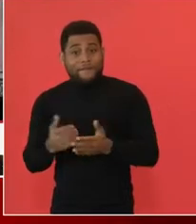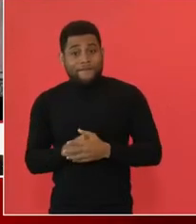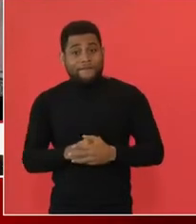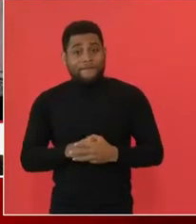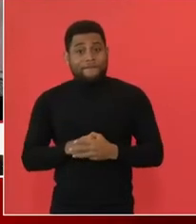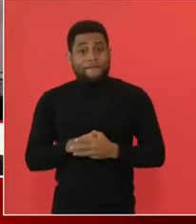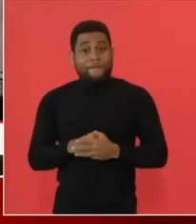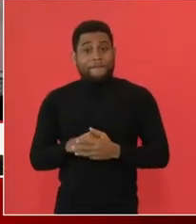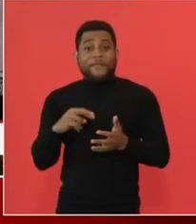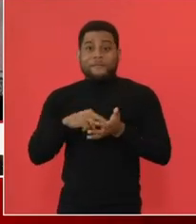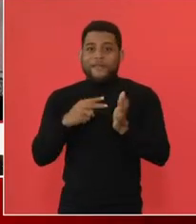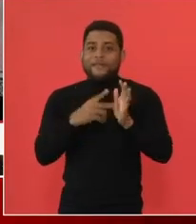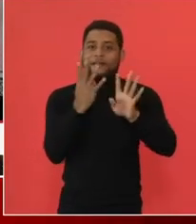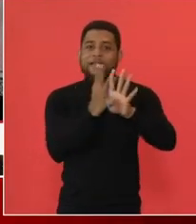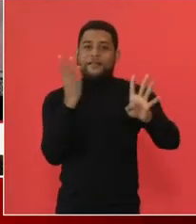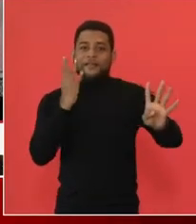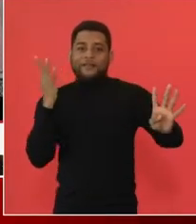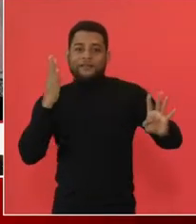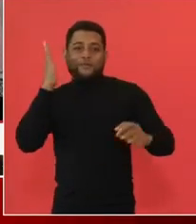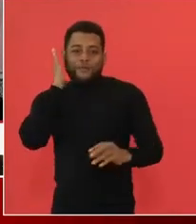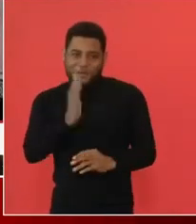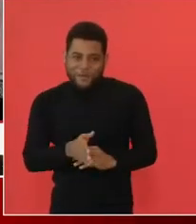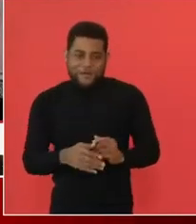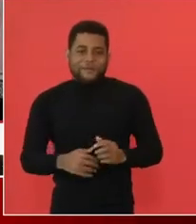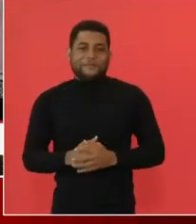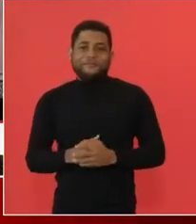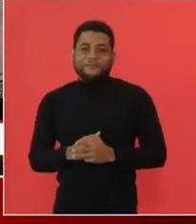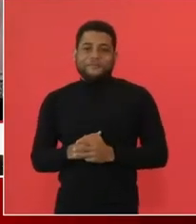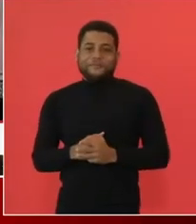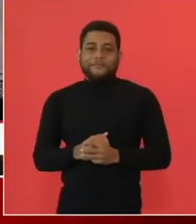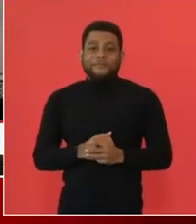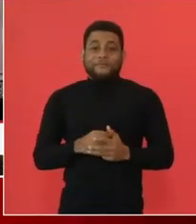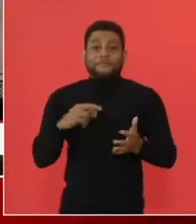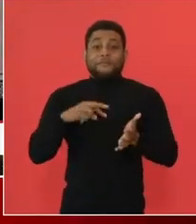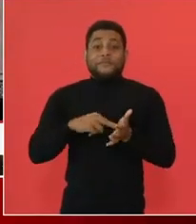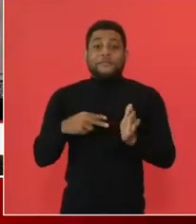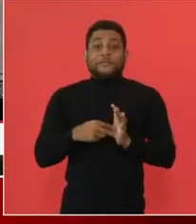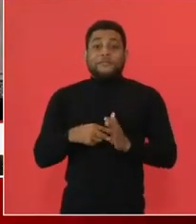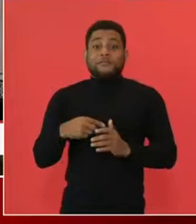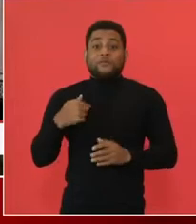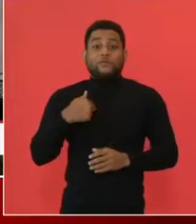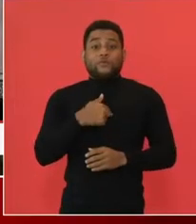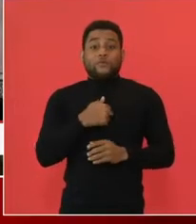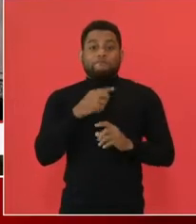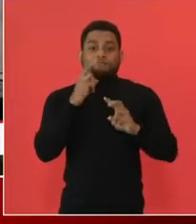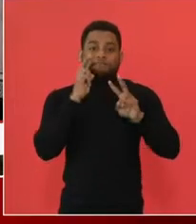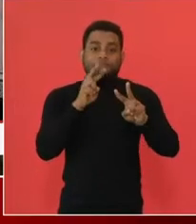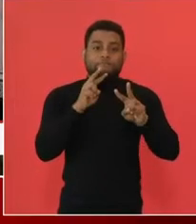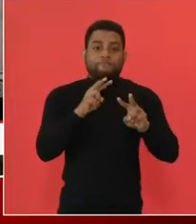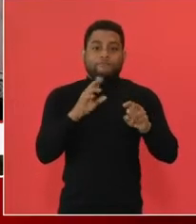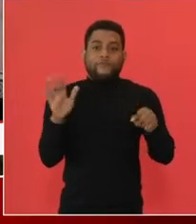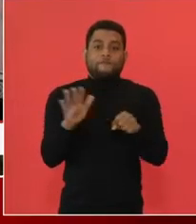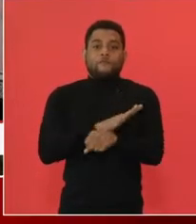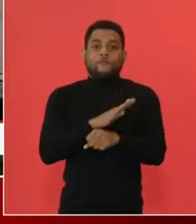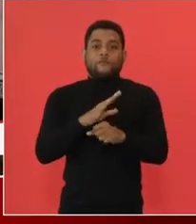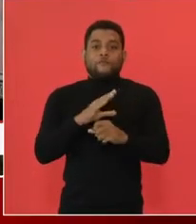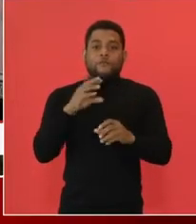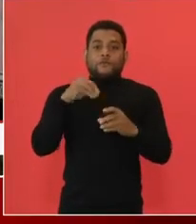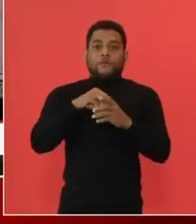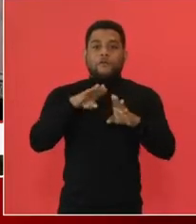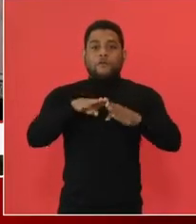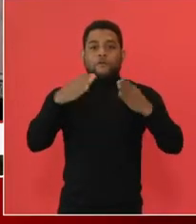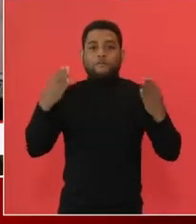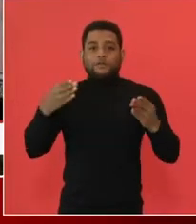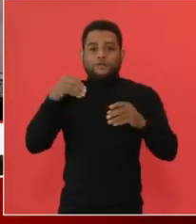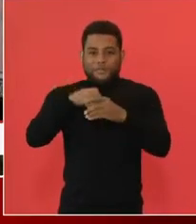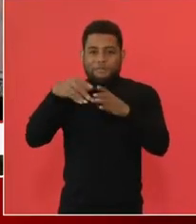lines. And so what we have done in advance of a full in-person opening of DMV, I think July 20th, which